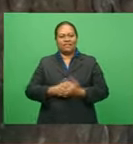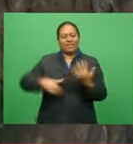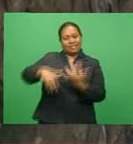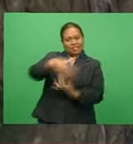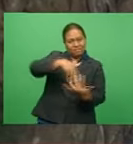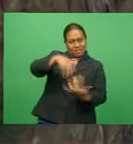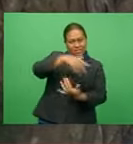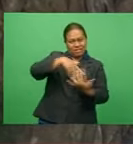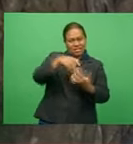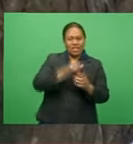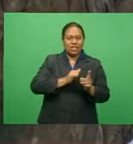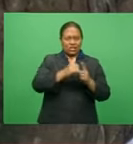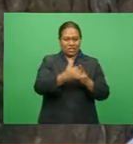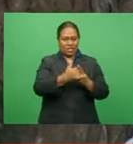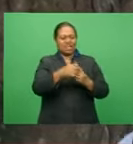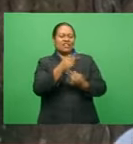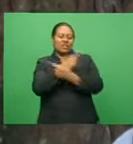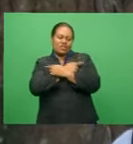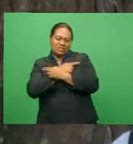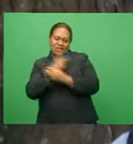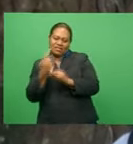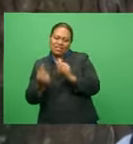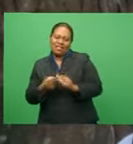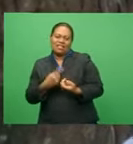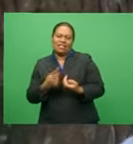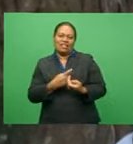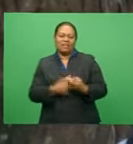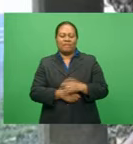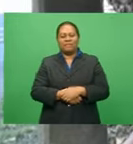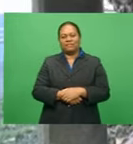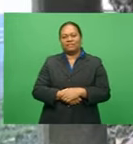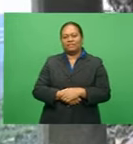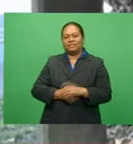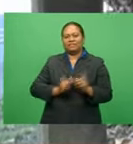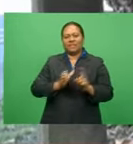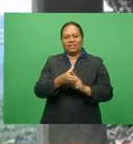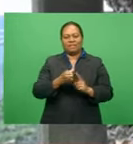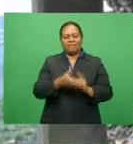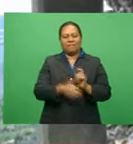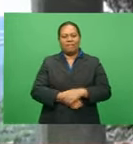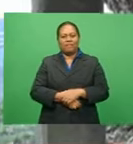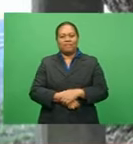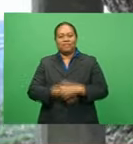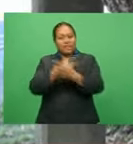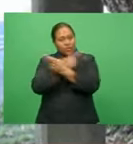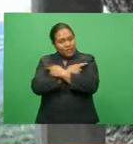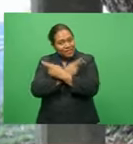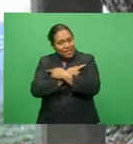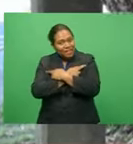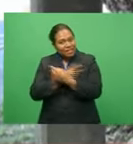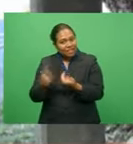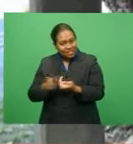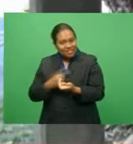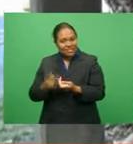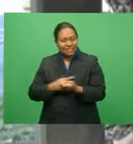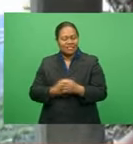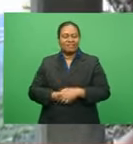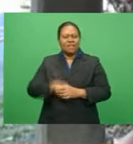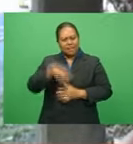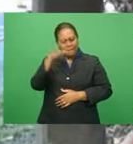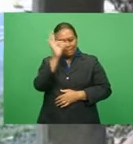society, and we must respect each other's culture. Yes, we have to respect others'